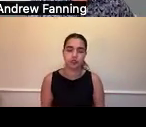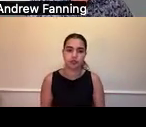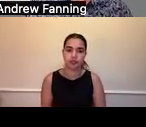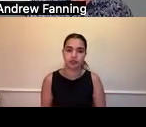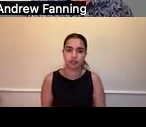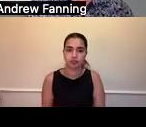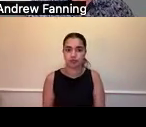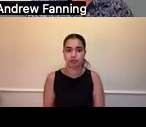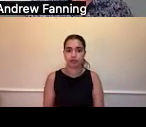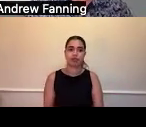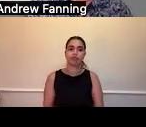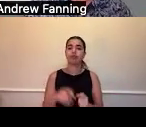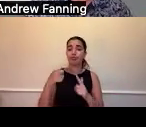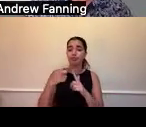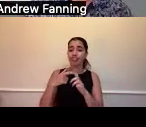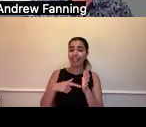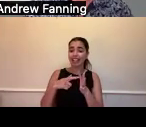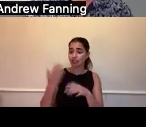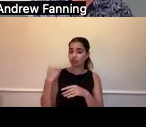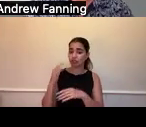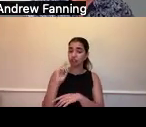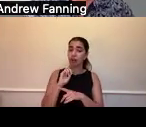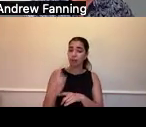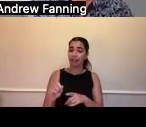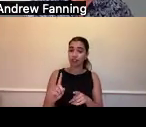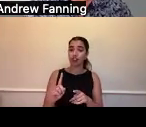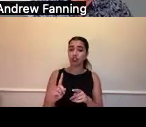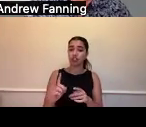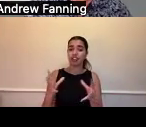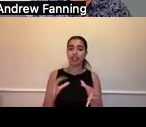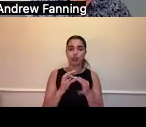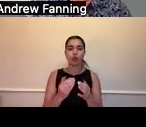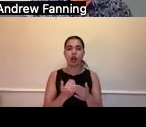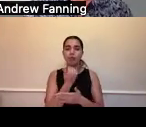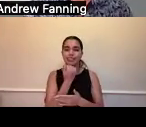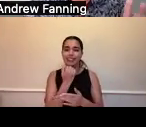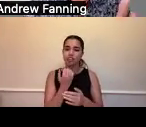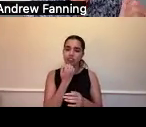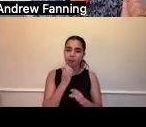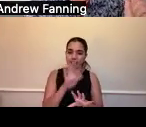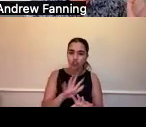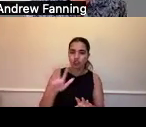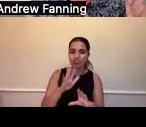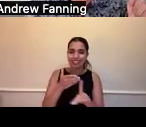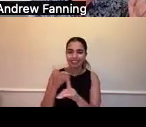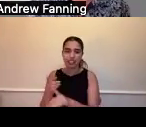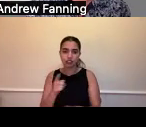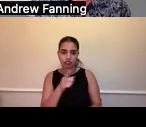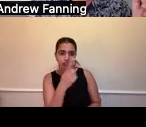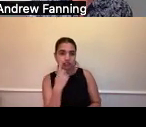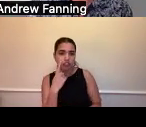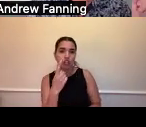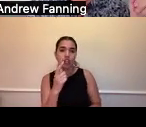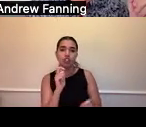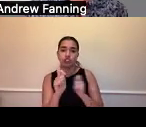Now, Kate already mentioned very briefly about some of the updated dimensions and indicators. So we changed the labels,